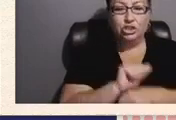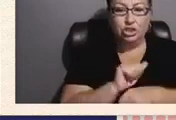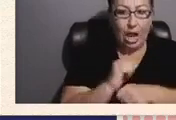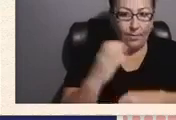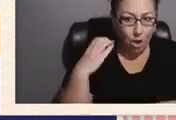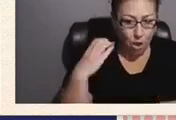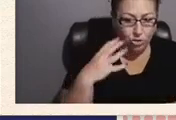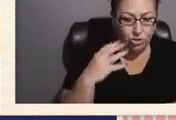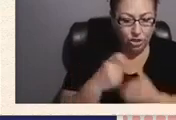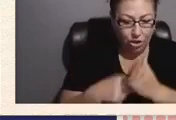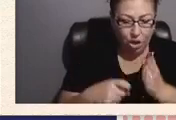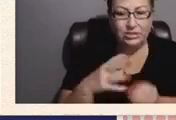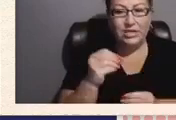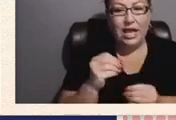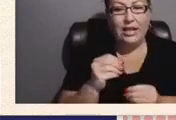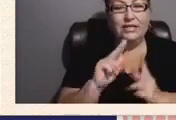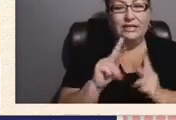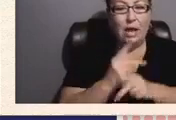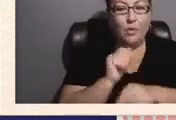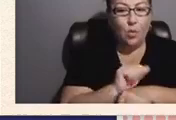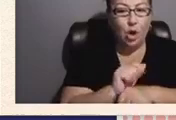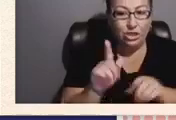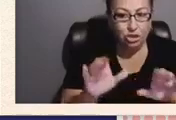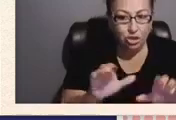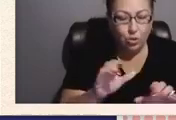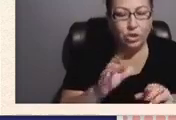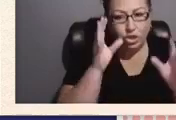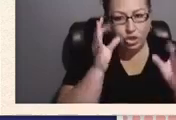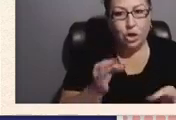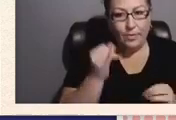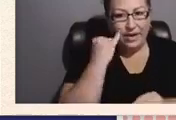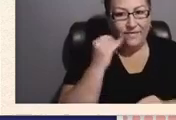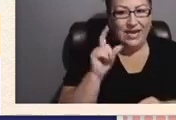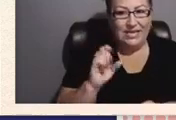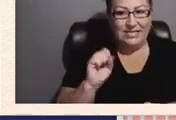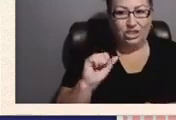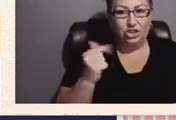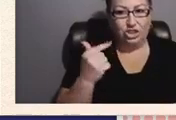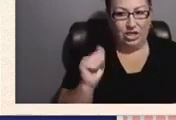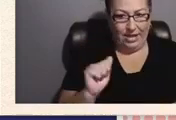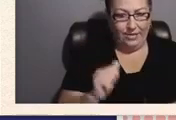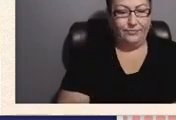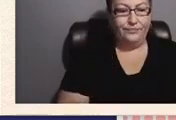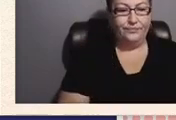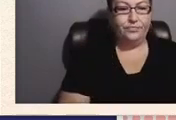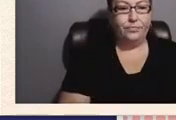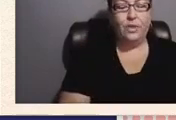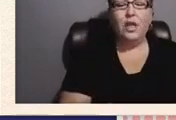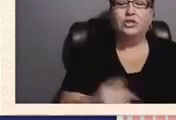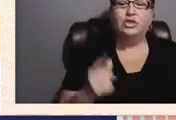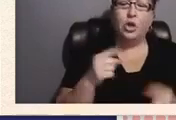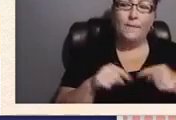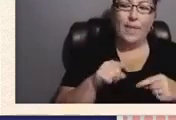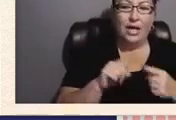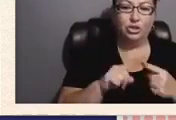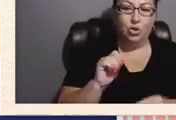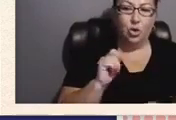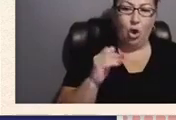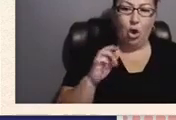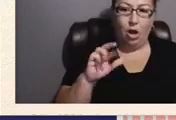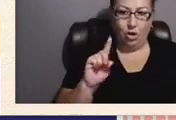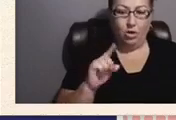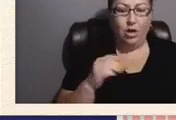he's doing in regard to determining whether or not he meets SGA. So let's go back to Arnold in our pop quiz number